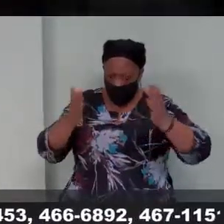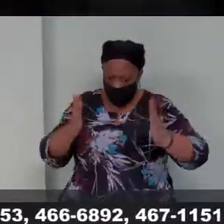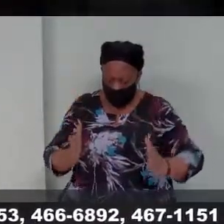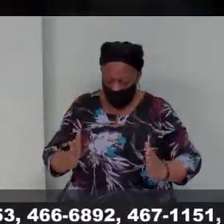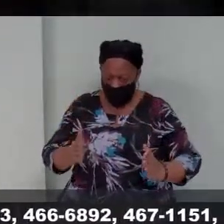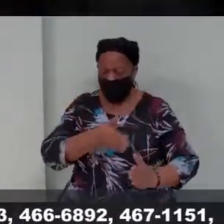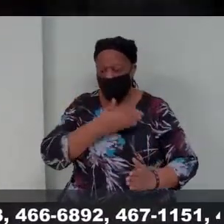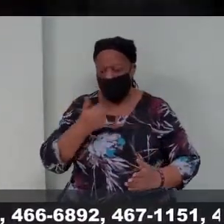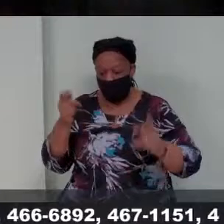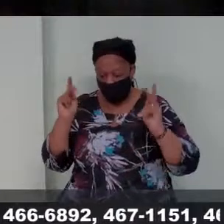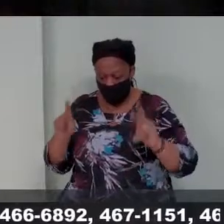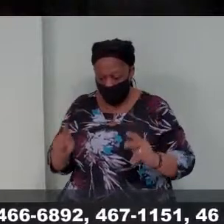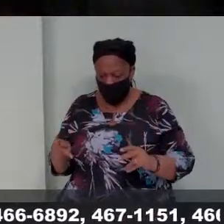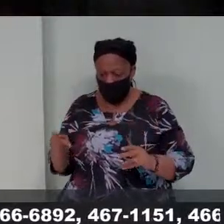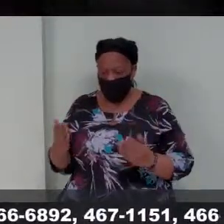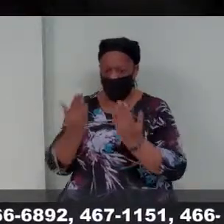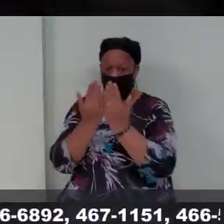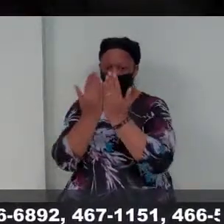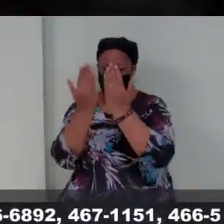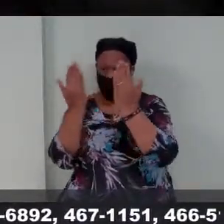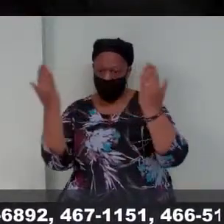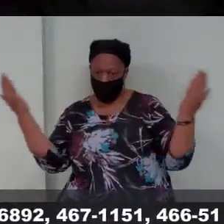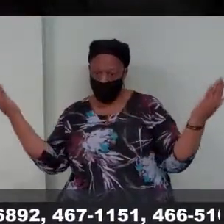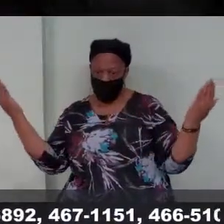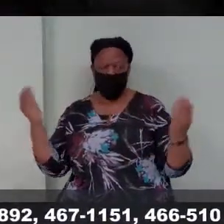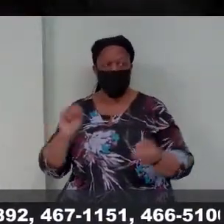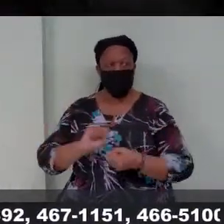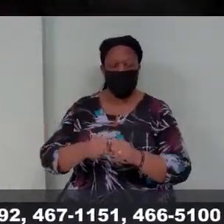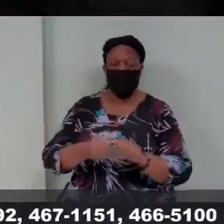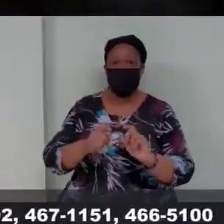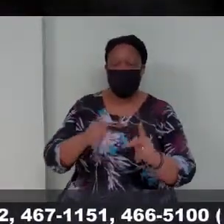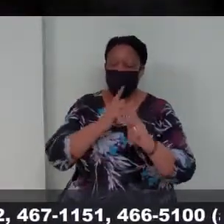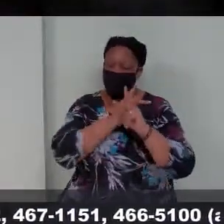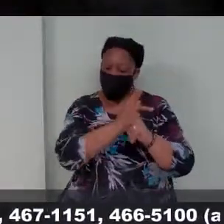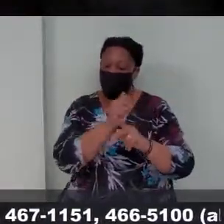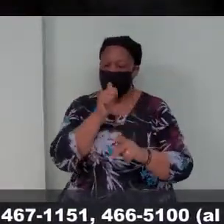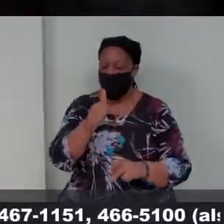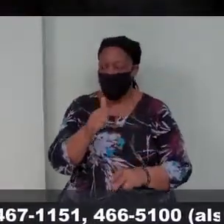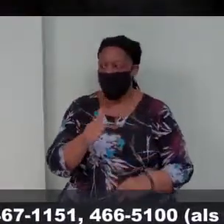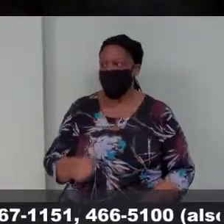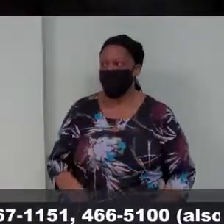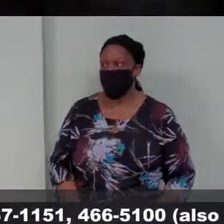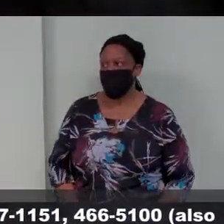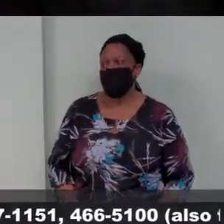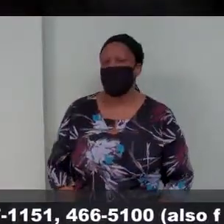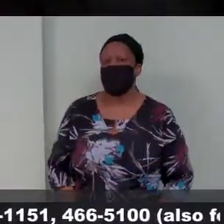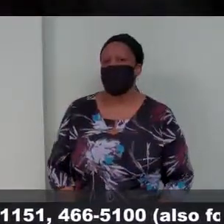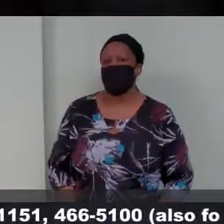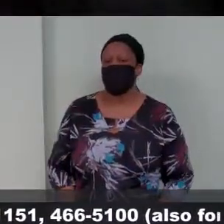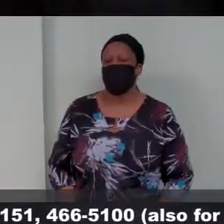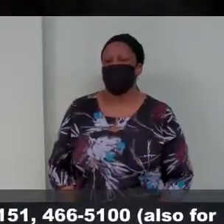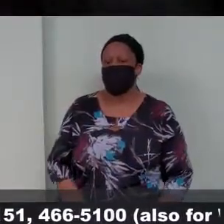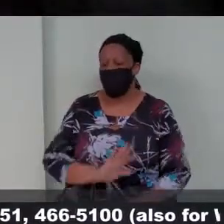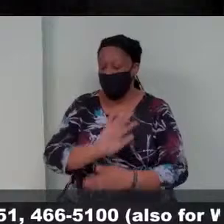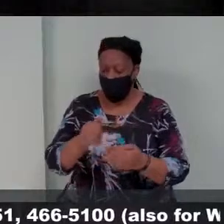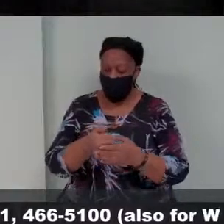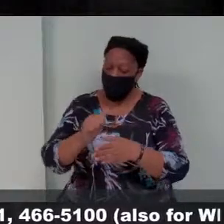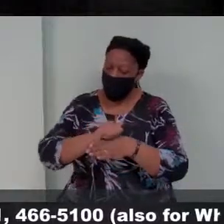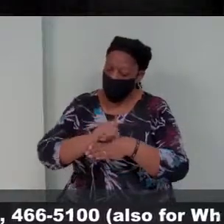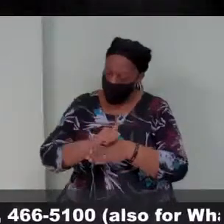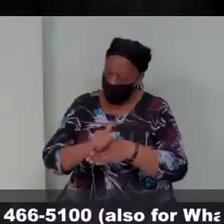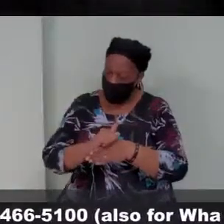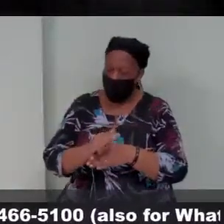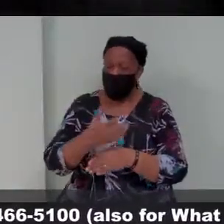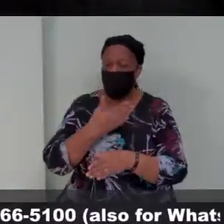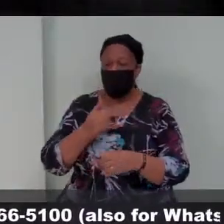extensive training in terms of the protocols and how they would have to interact with these passengers.